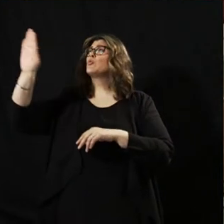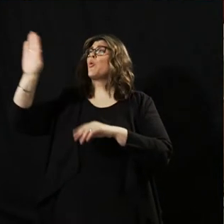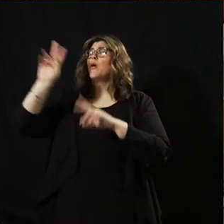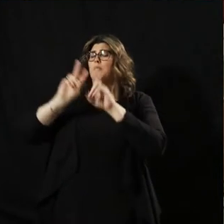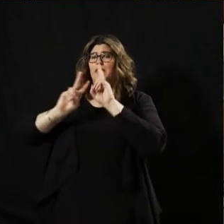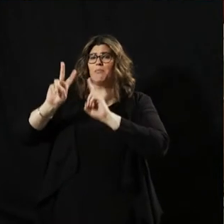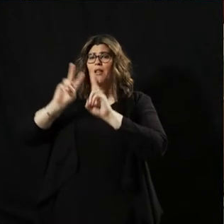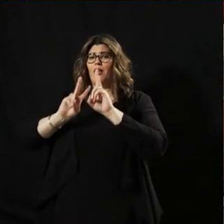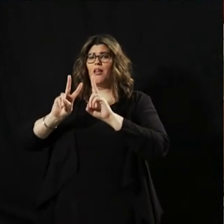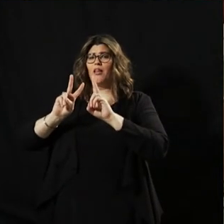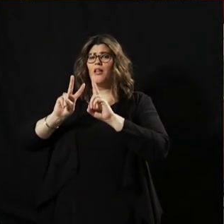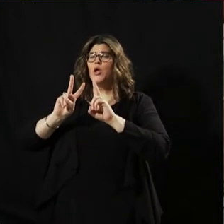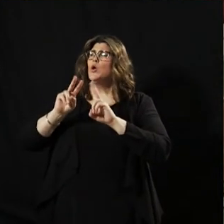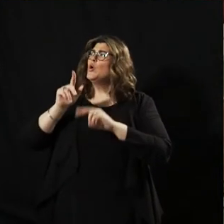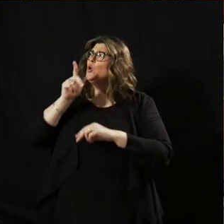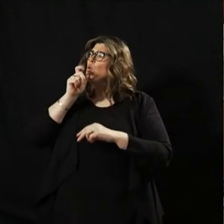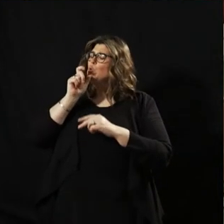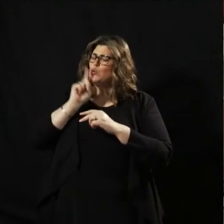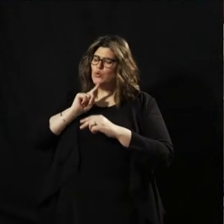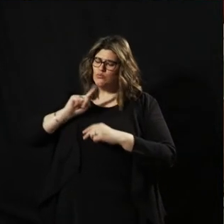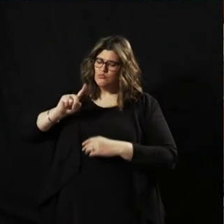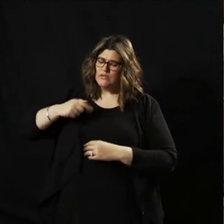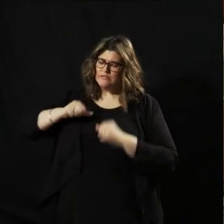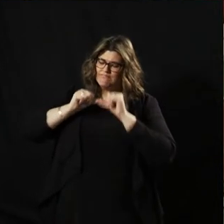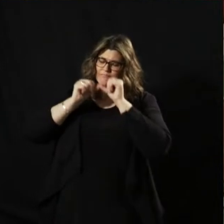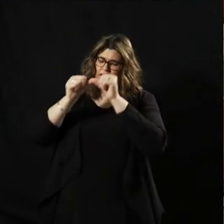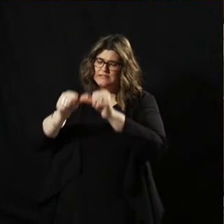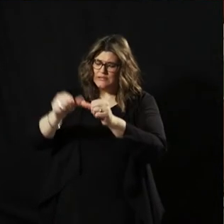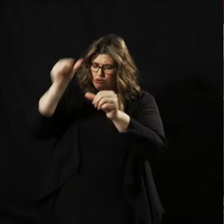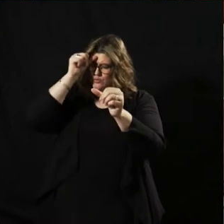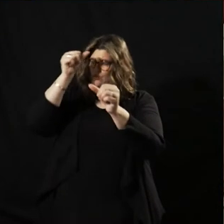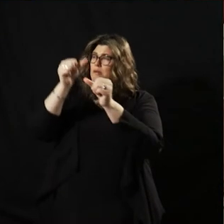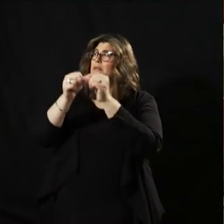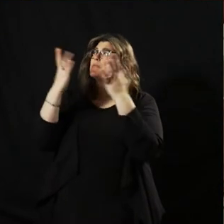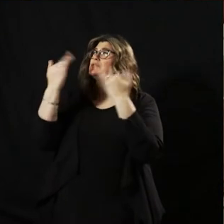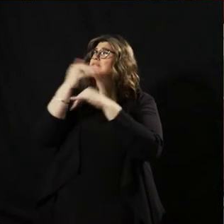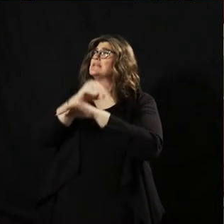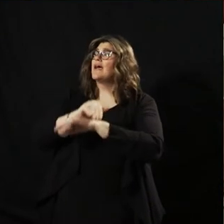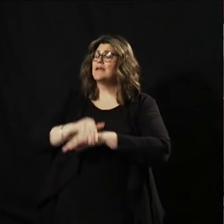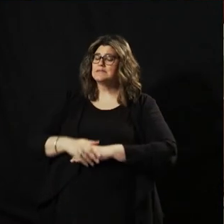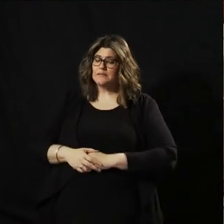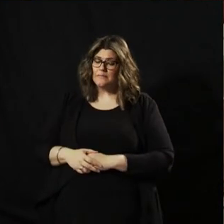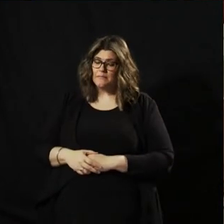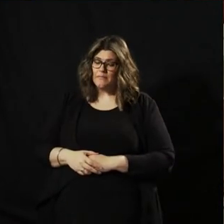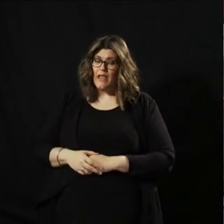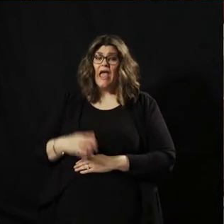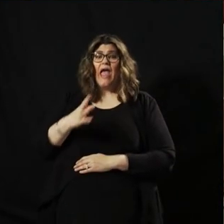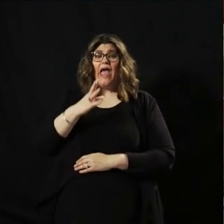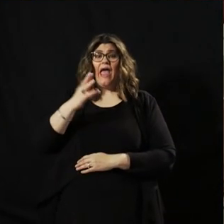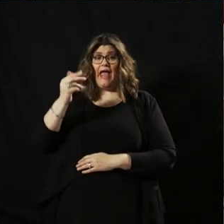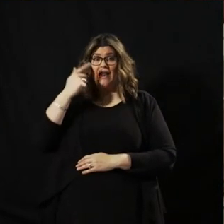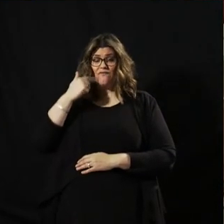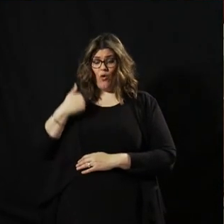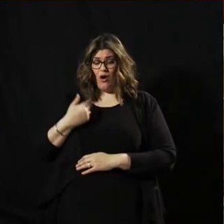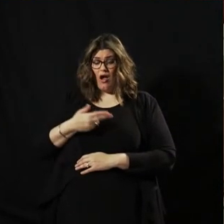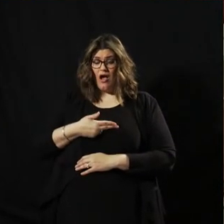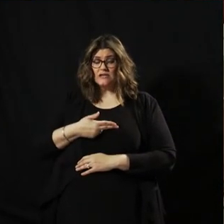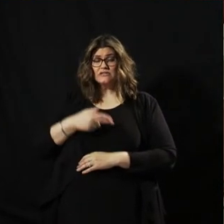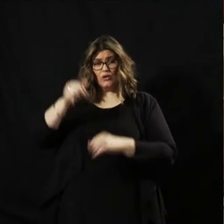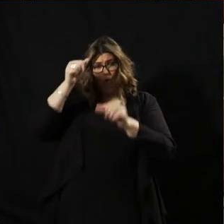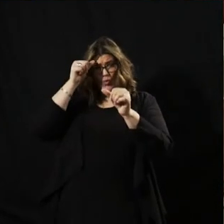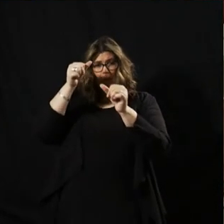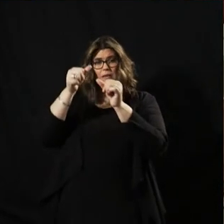keep vigil on this most sacred night, and for us who recall